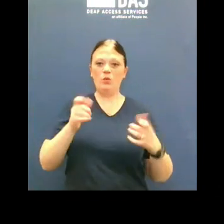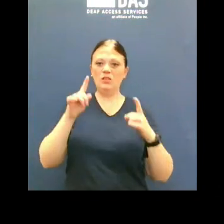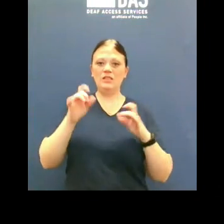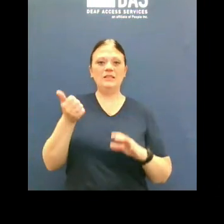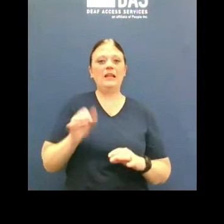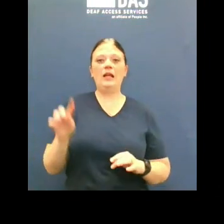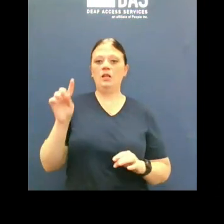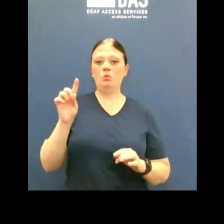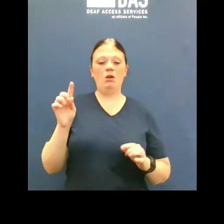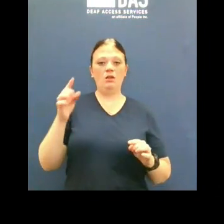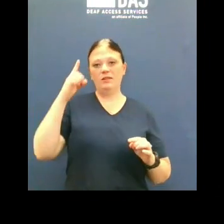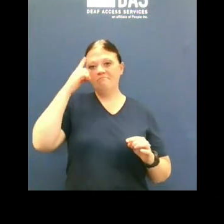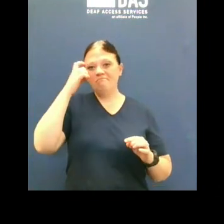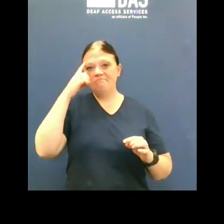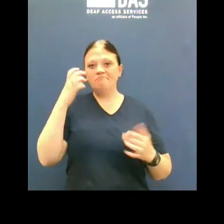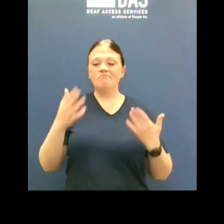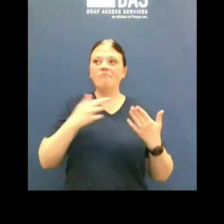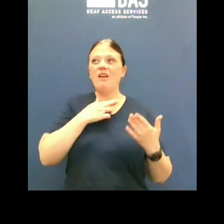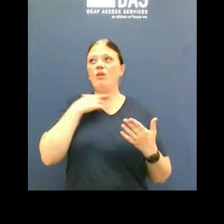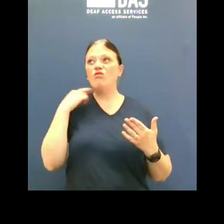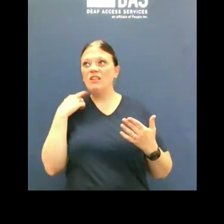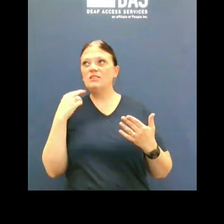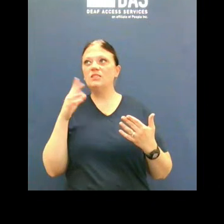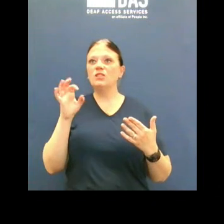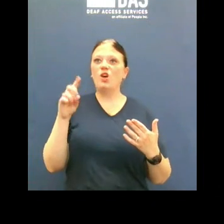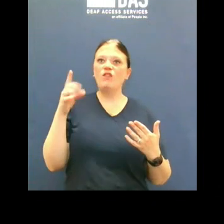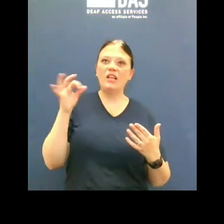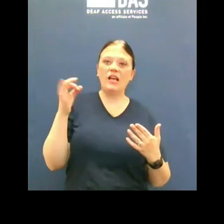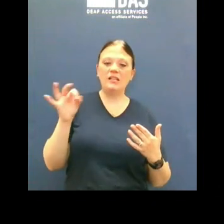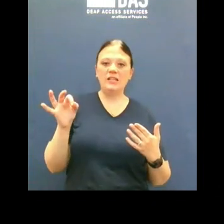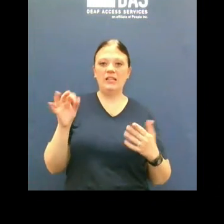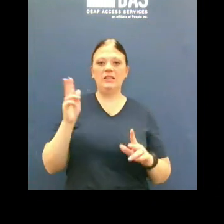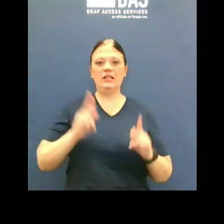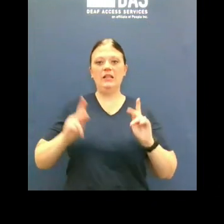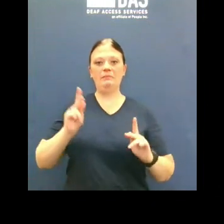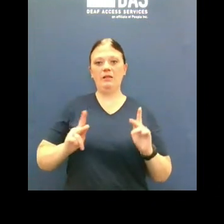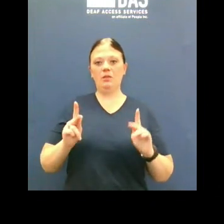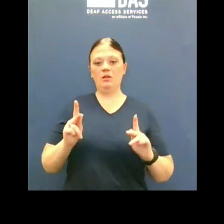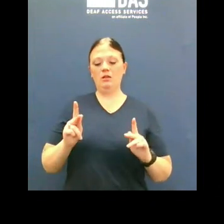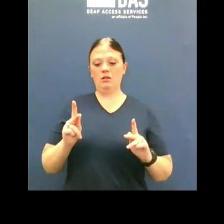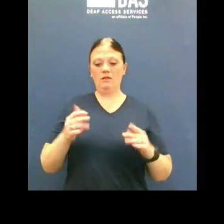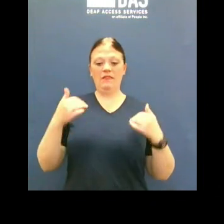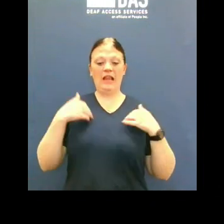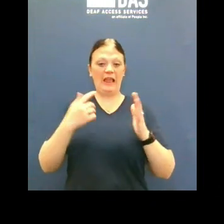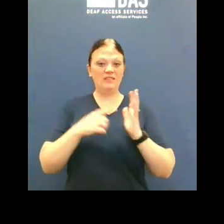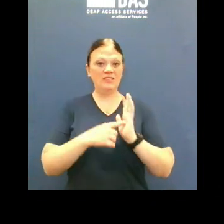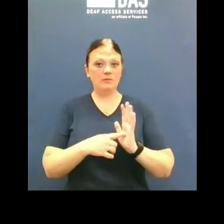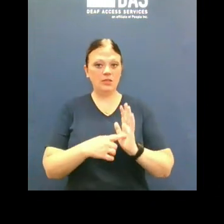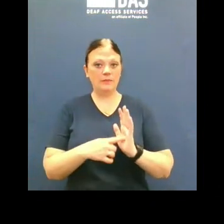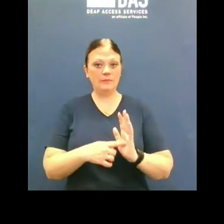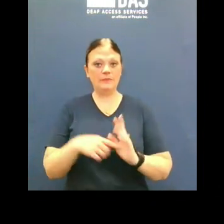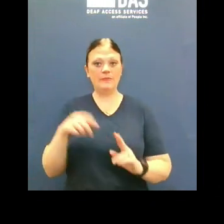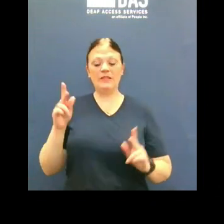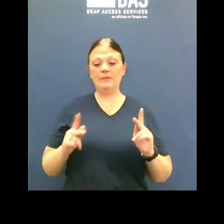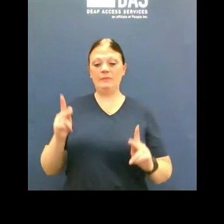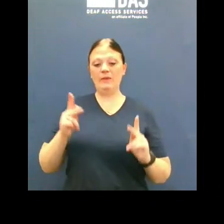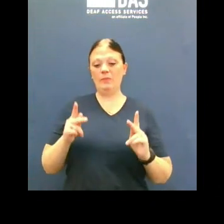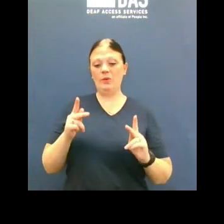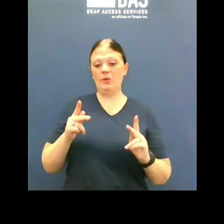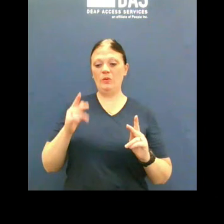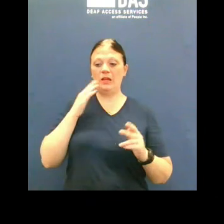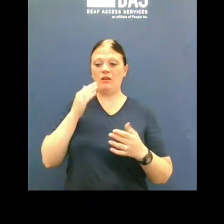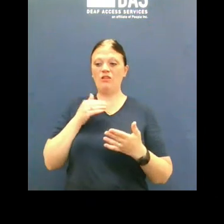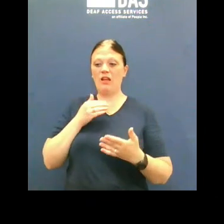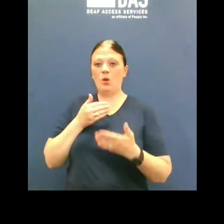anybody who think that they could have been at risk to COVID-19, people that have symptoms, people that are known